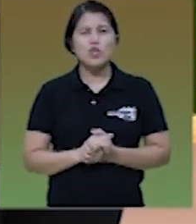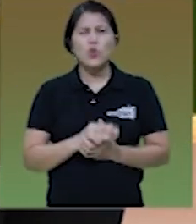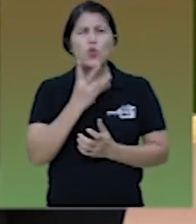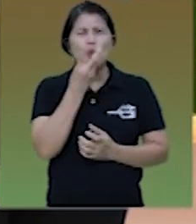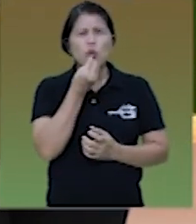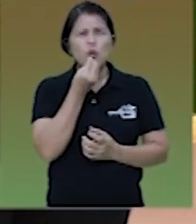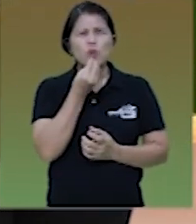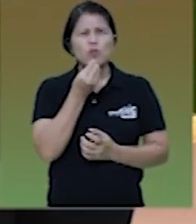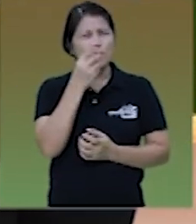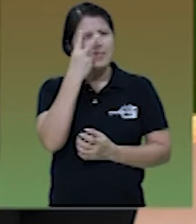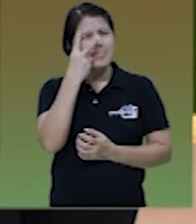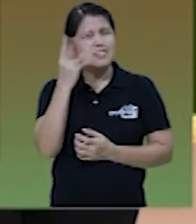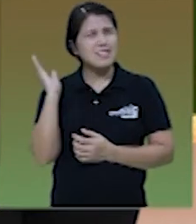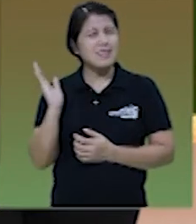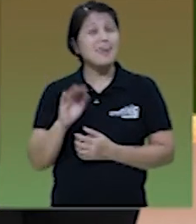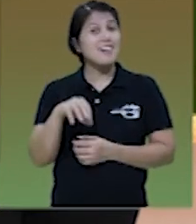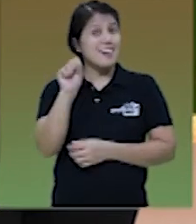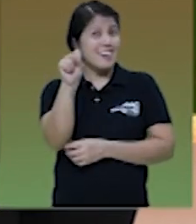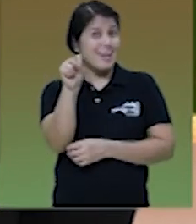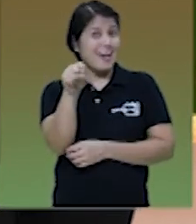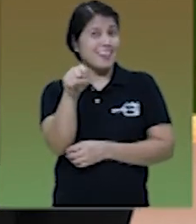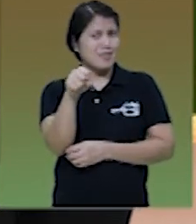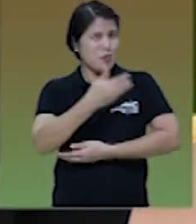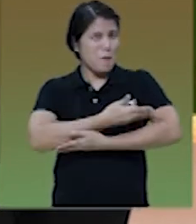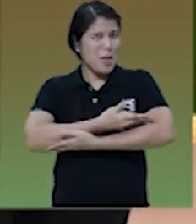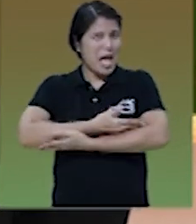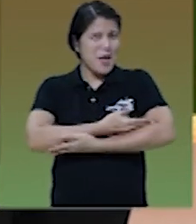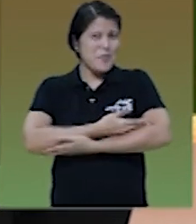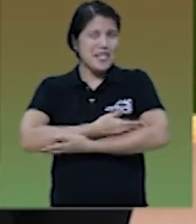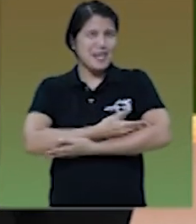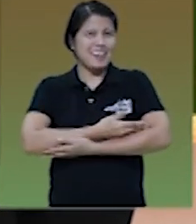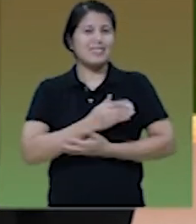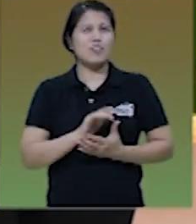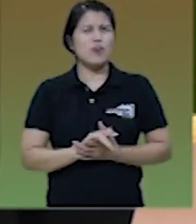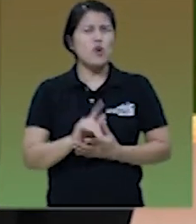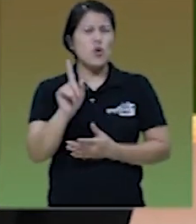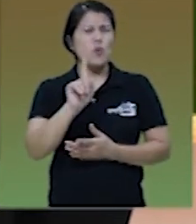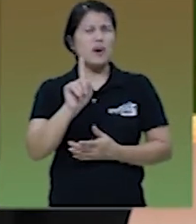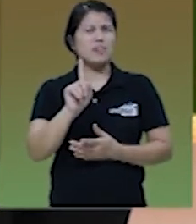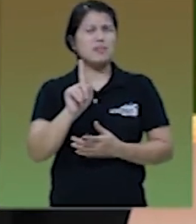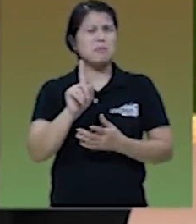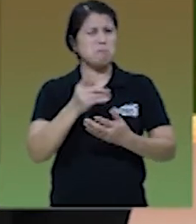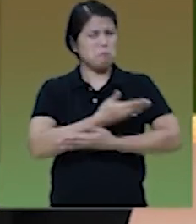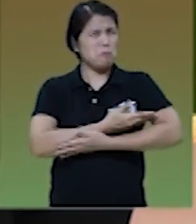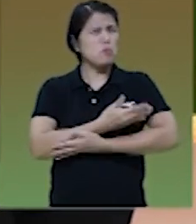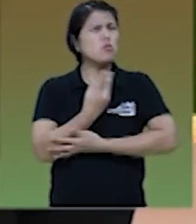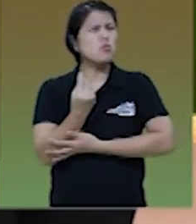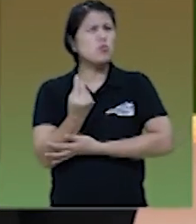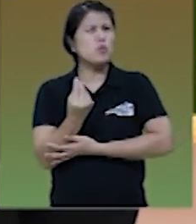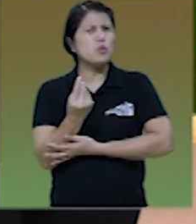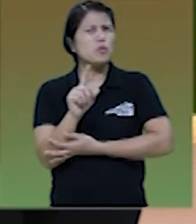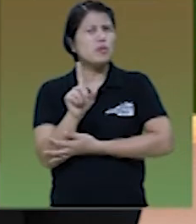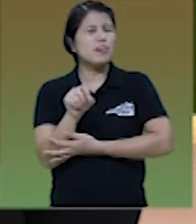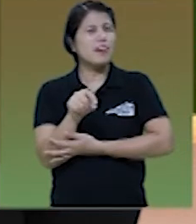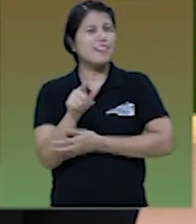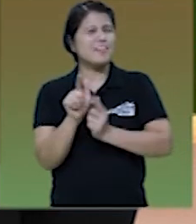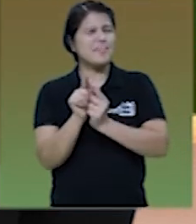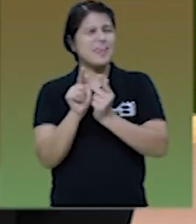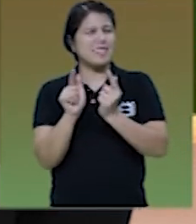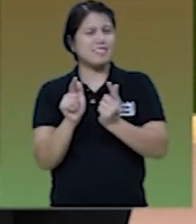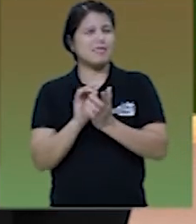Who do you see? Yes, it's a baby. What is the baby doing?